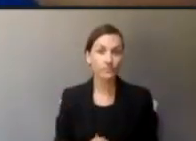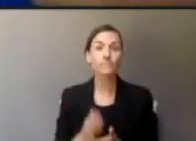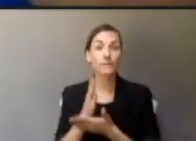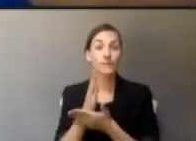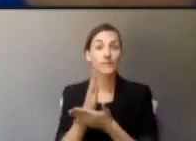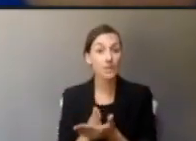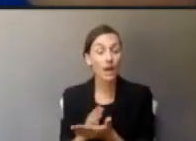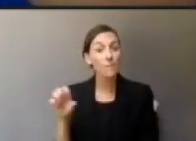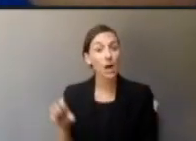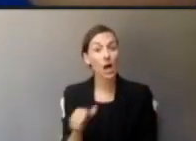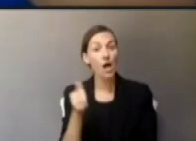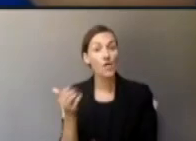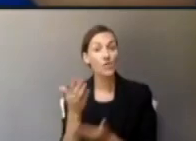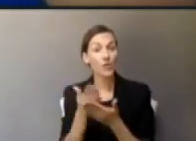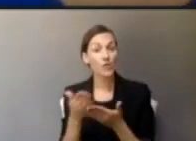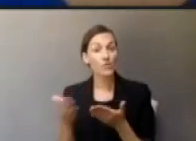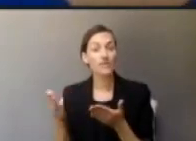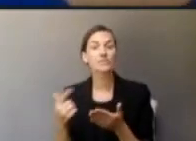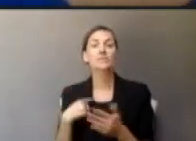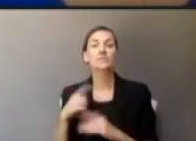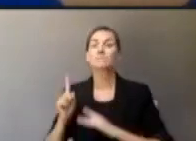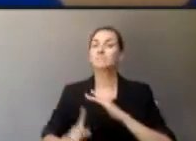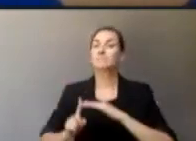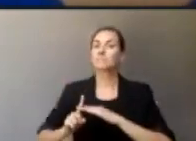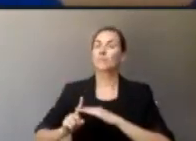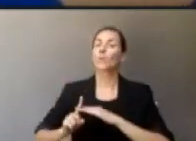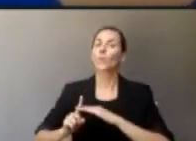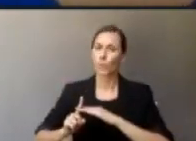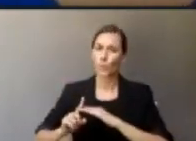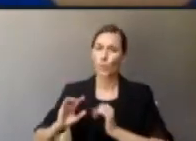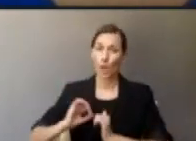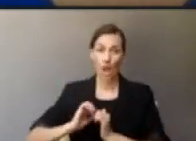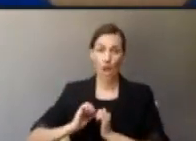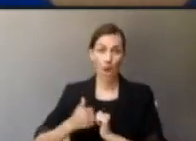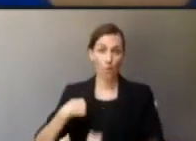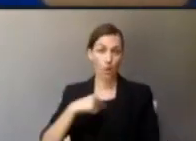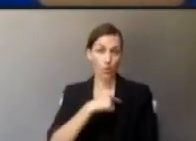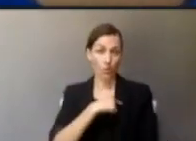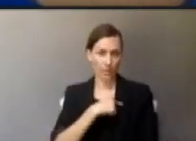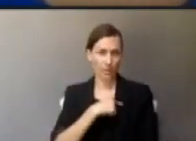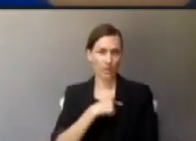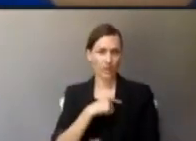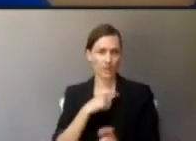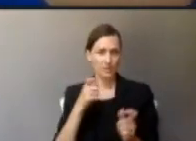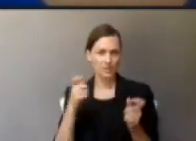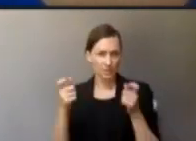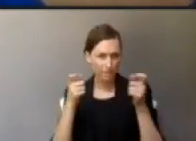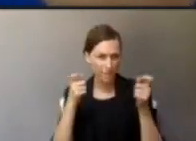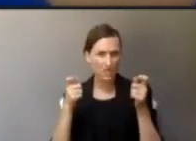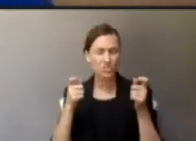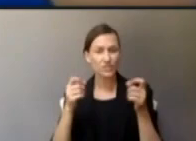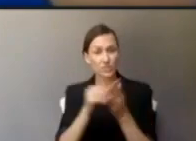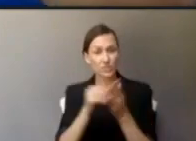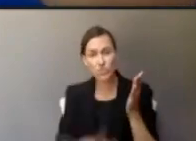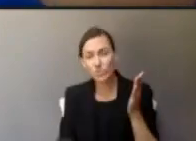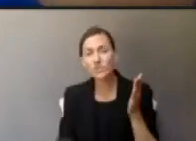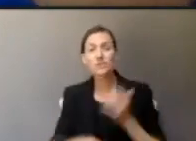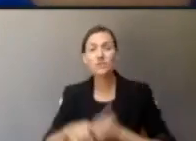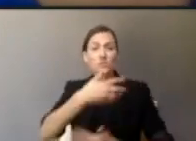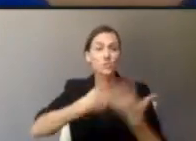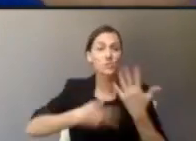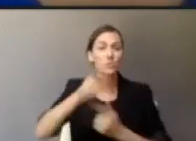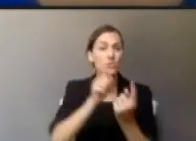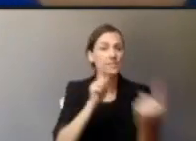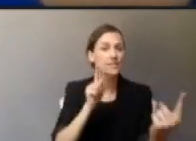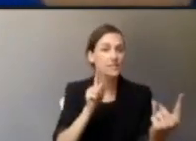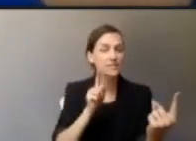come up the last several days in talking with parents is how are we managing our students? How are we implementing social distancing and those kinds of